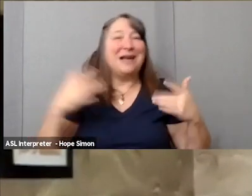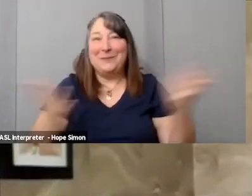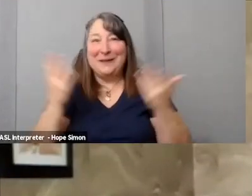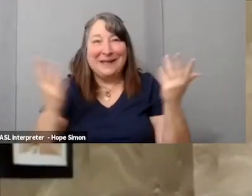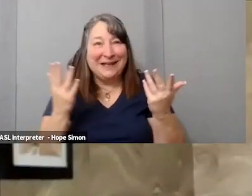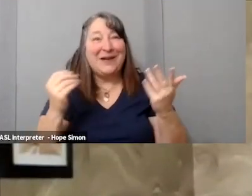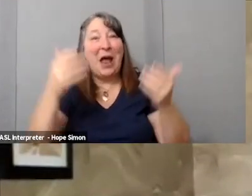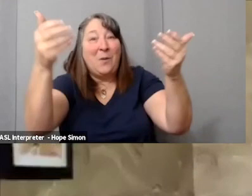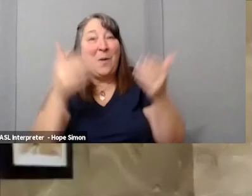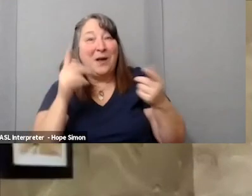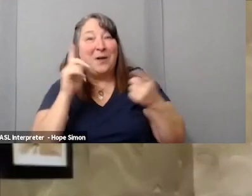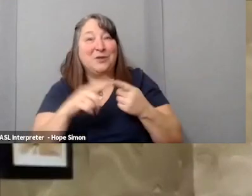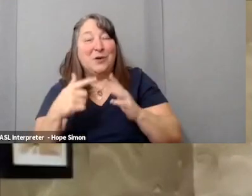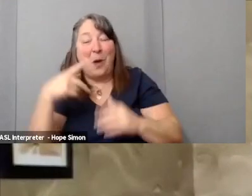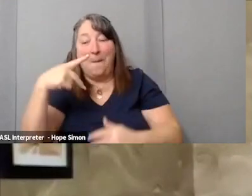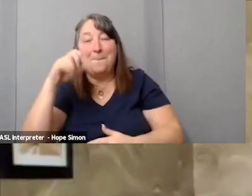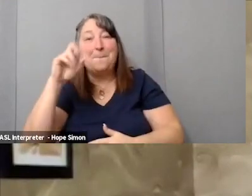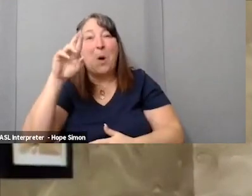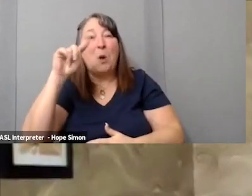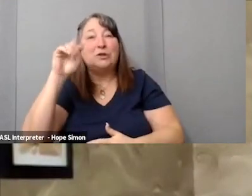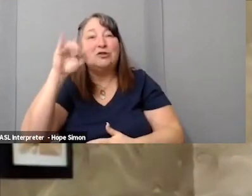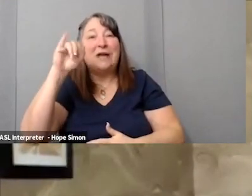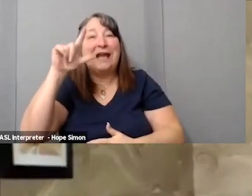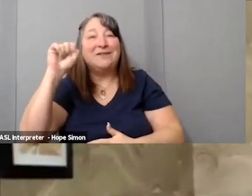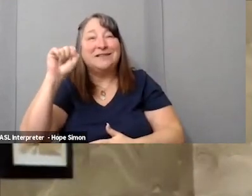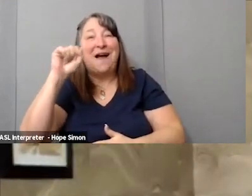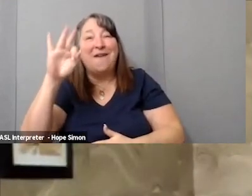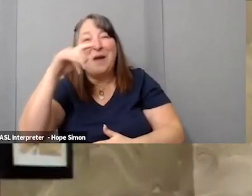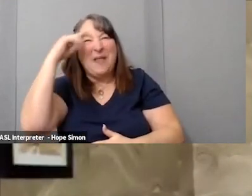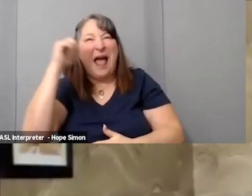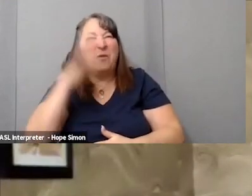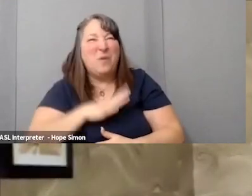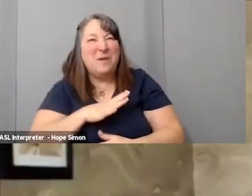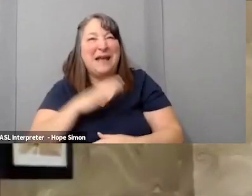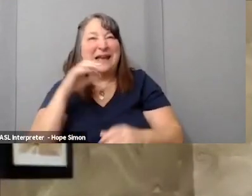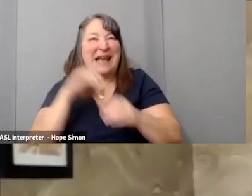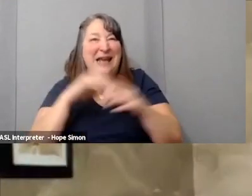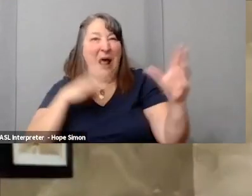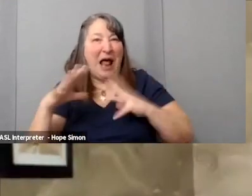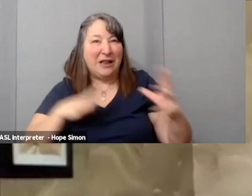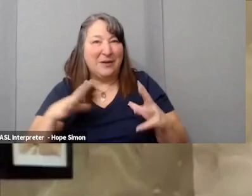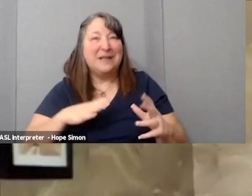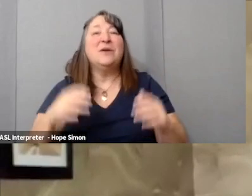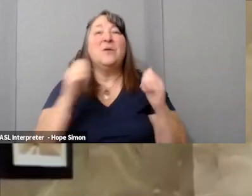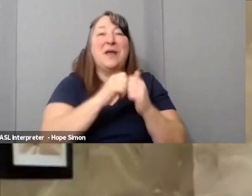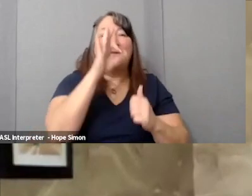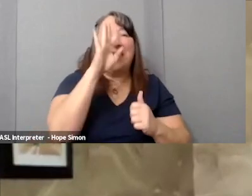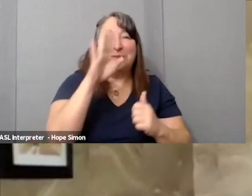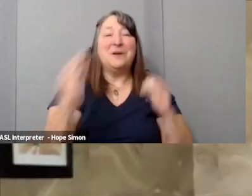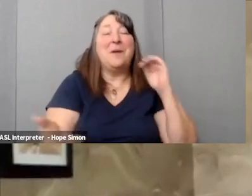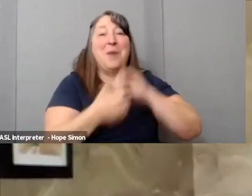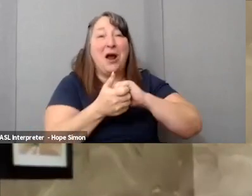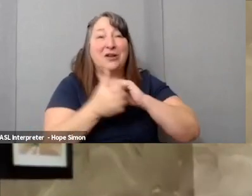welcome you to Portrayals of Black Women in Hollywood, a discussion presented by Facebook in partnership with SAG-AFTRA and the Geena Davis Institute